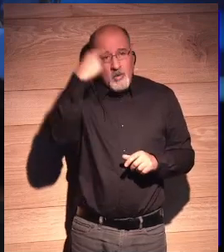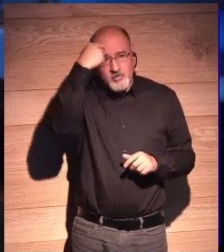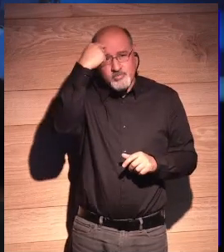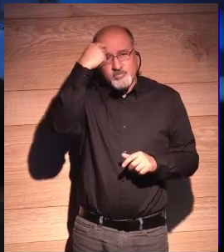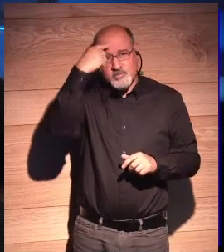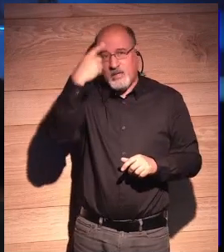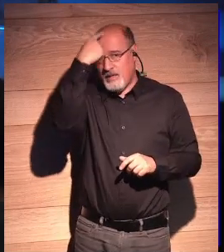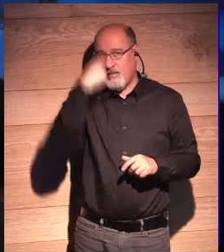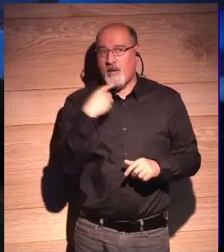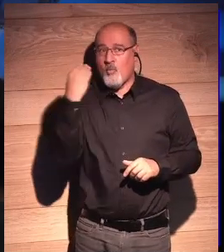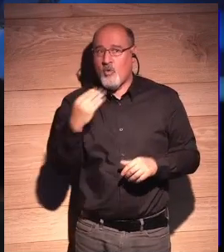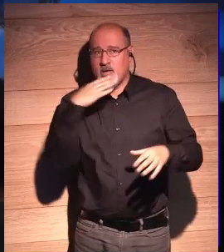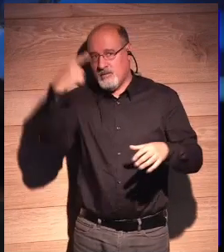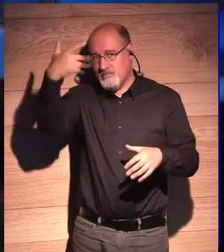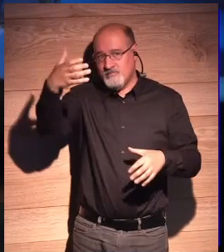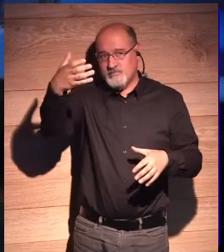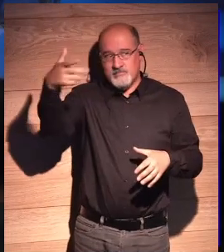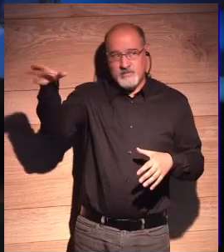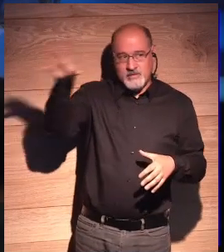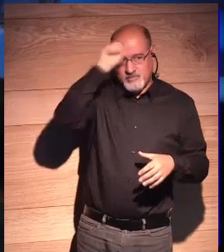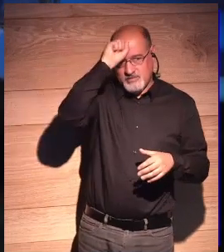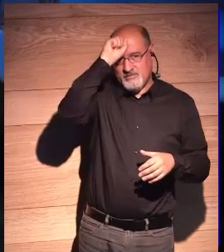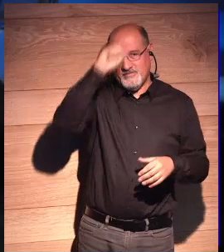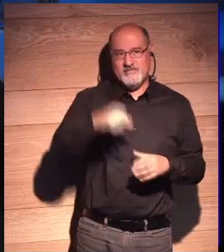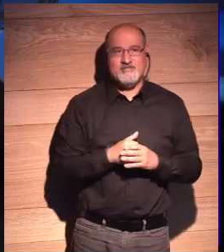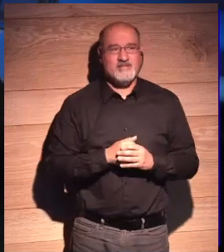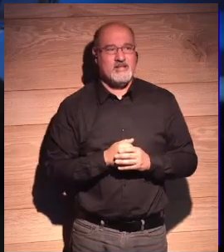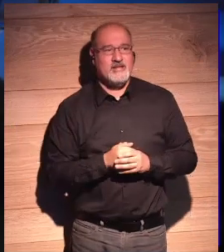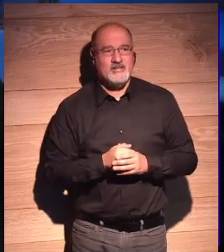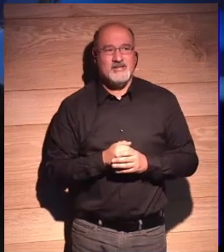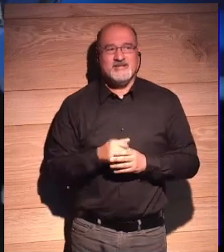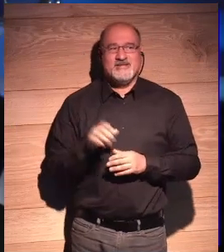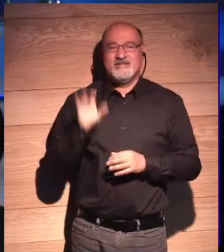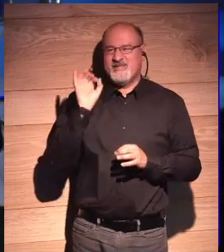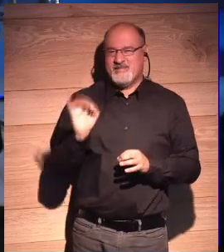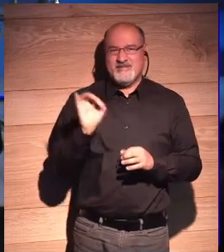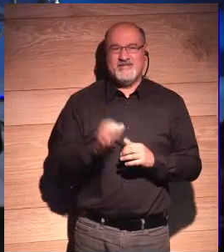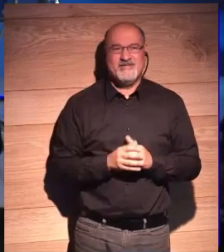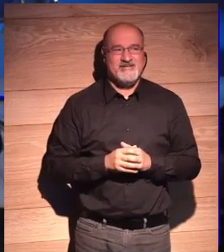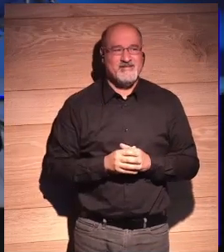would like to think that your image of this country is a very good one. It is.